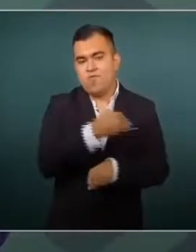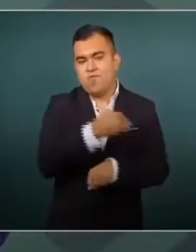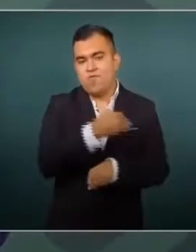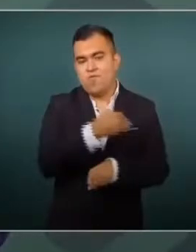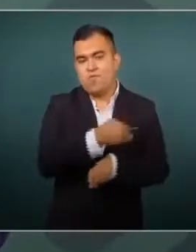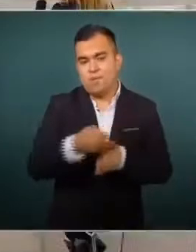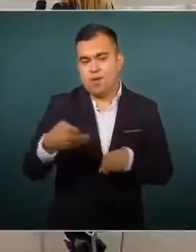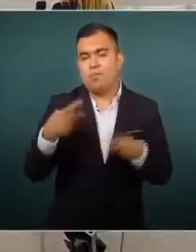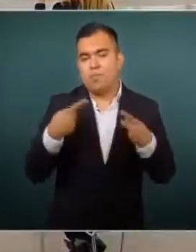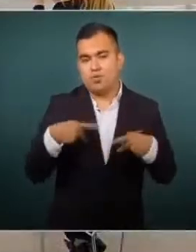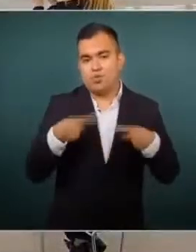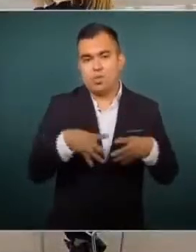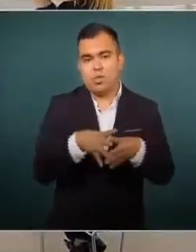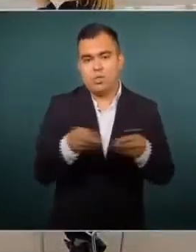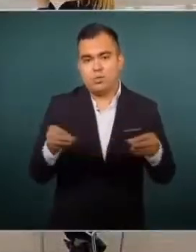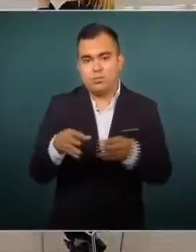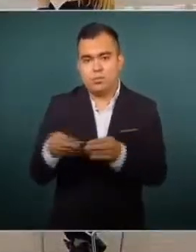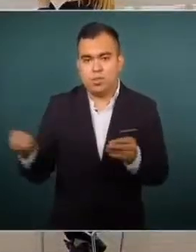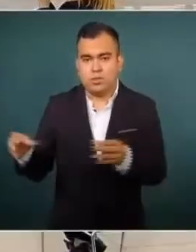out.